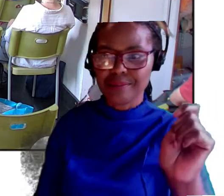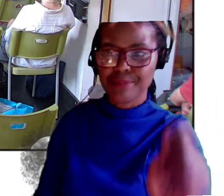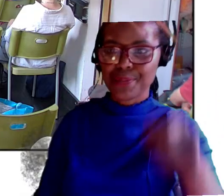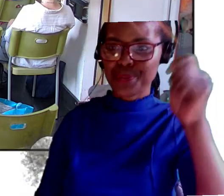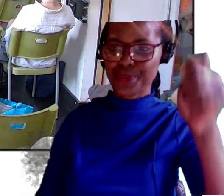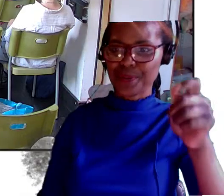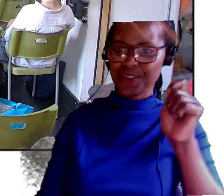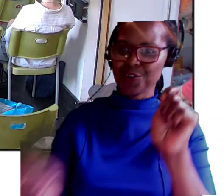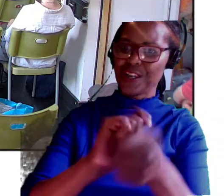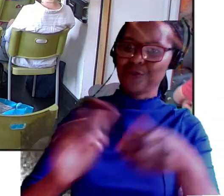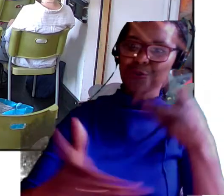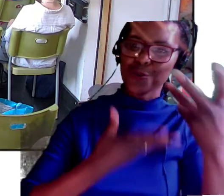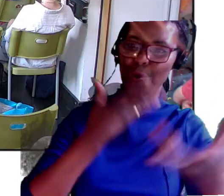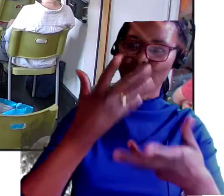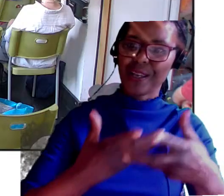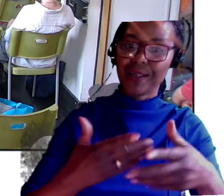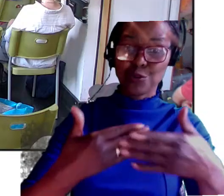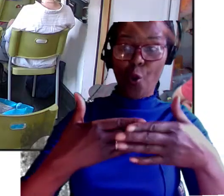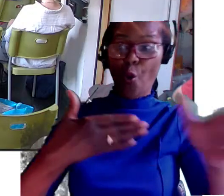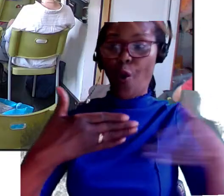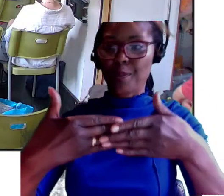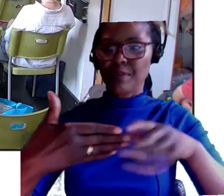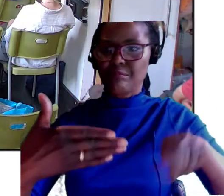Get you through whatever door you need to get through. We've